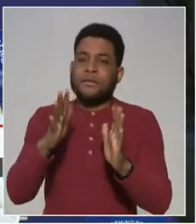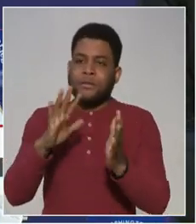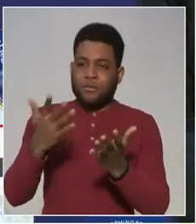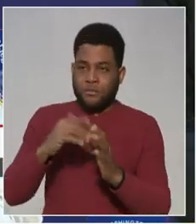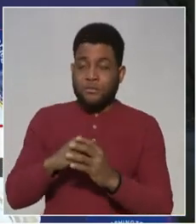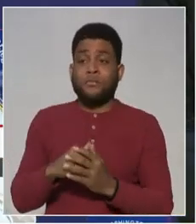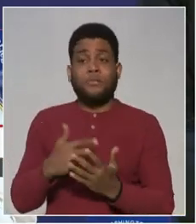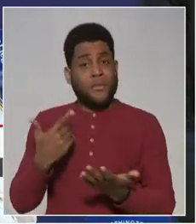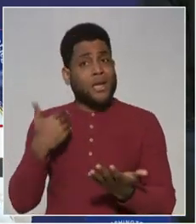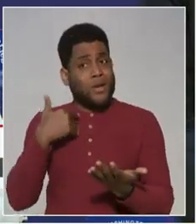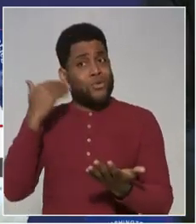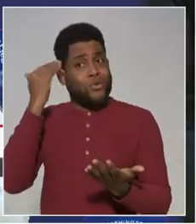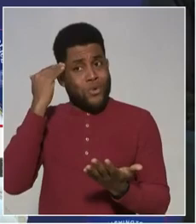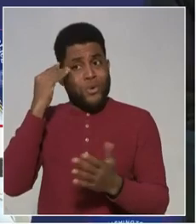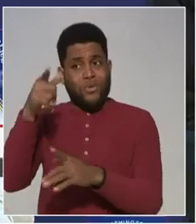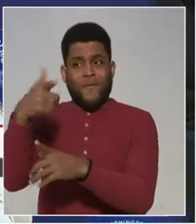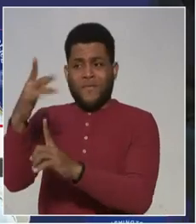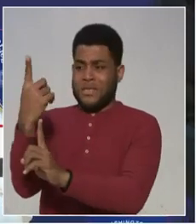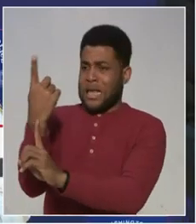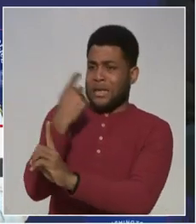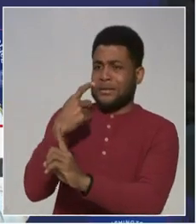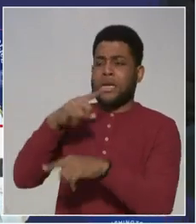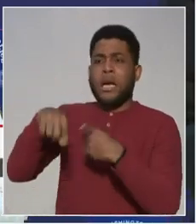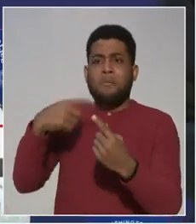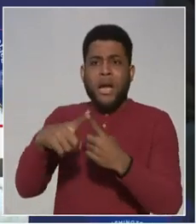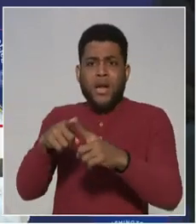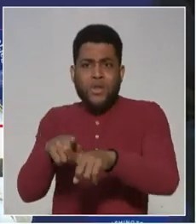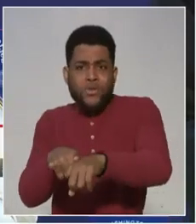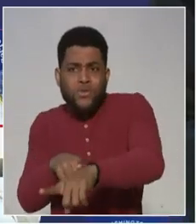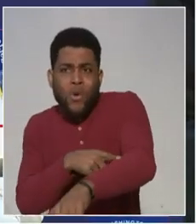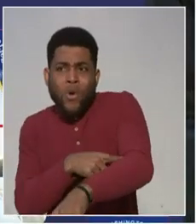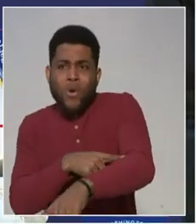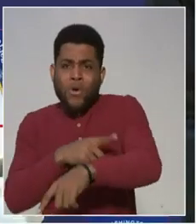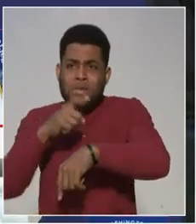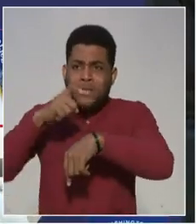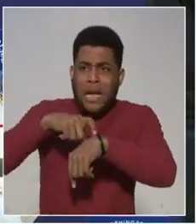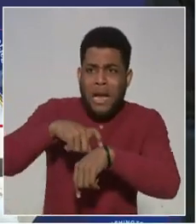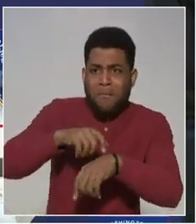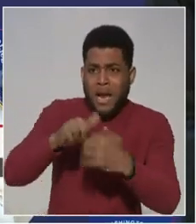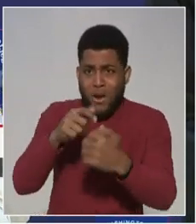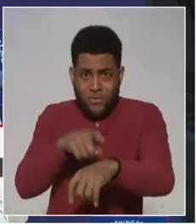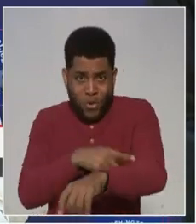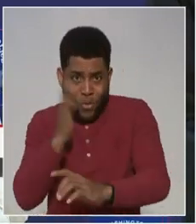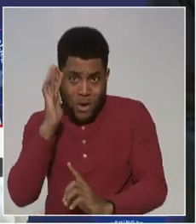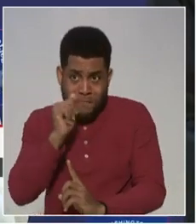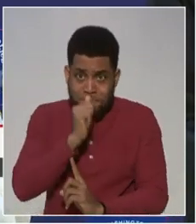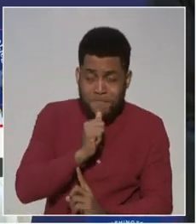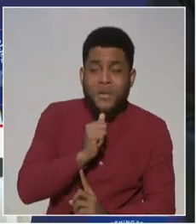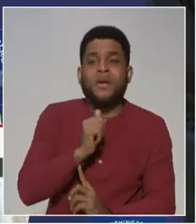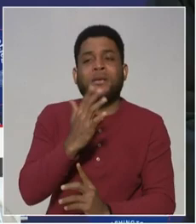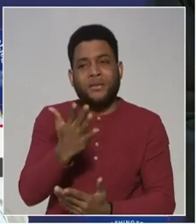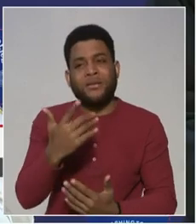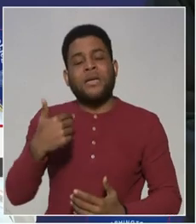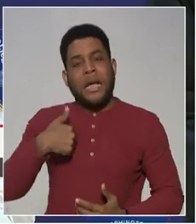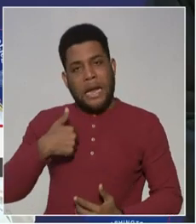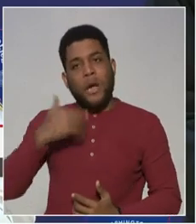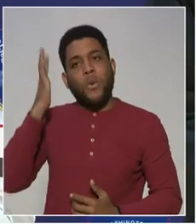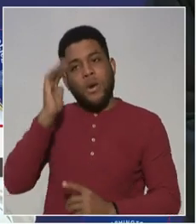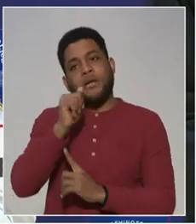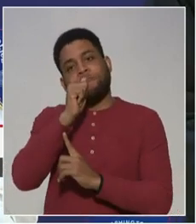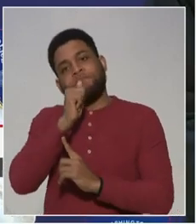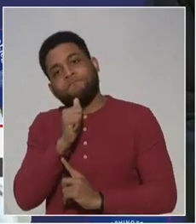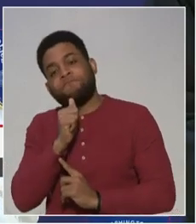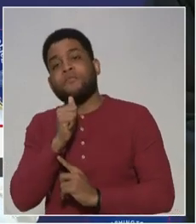you that asked me about how long will this be and how long will I tolerate this? Well, I will tolerate this as long as we continue to engage